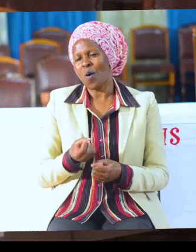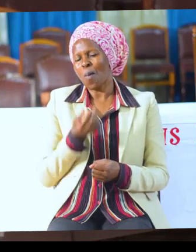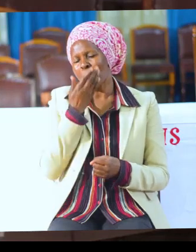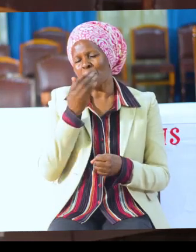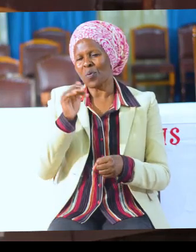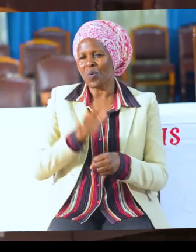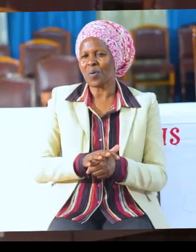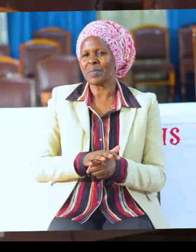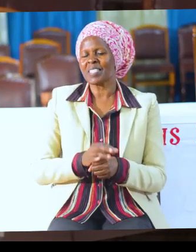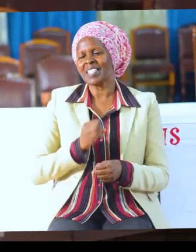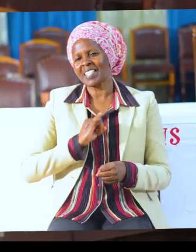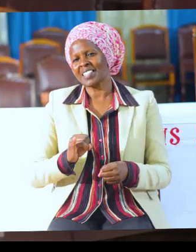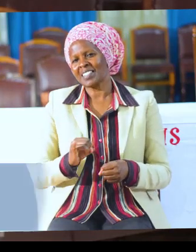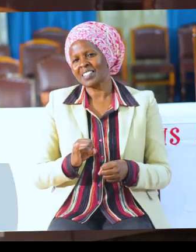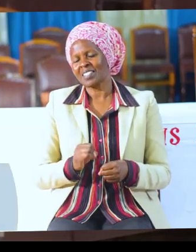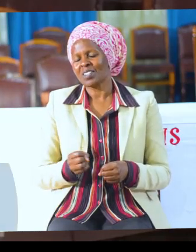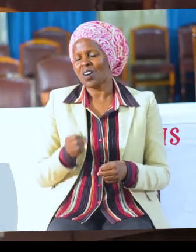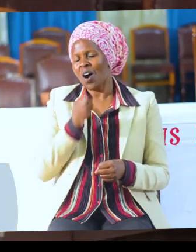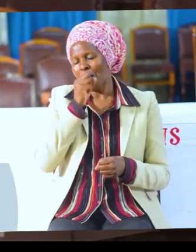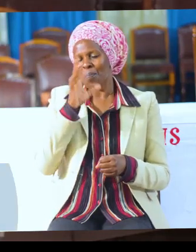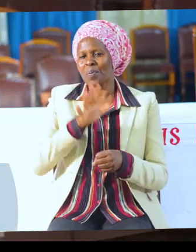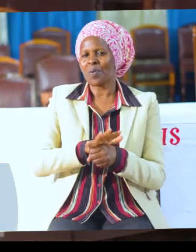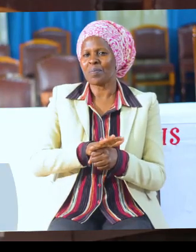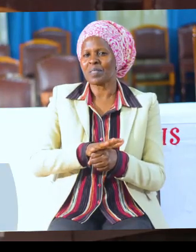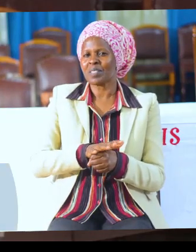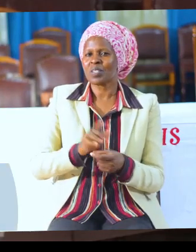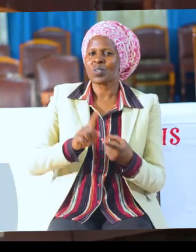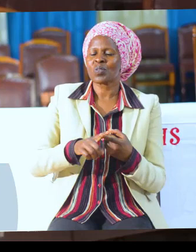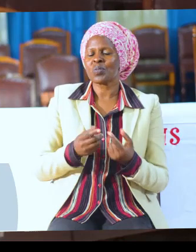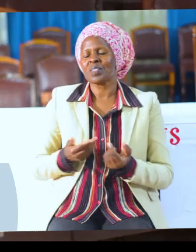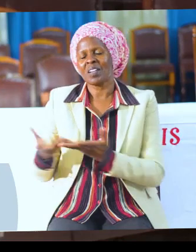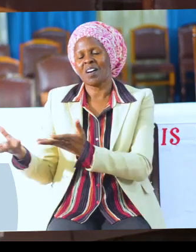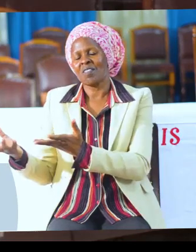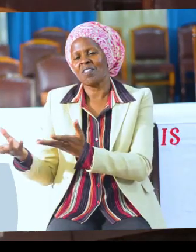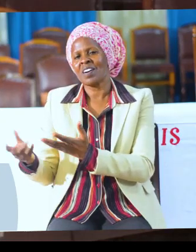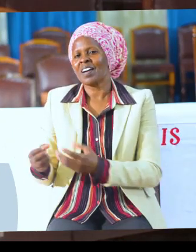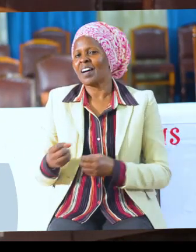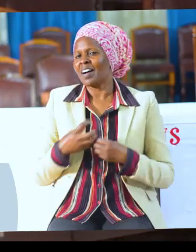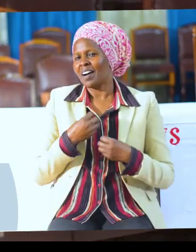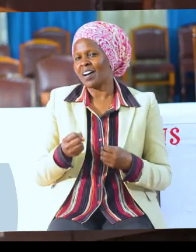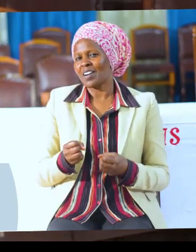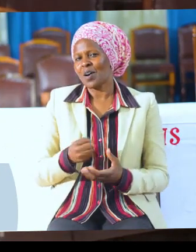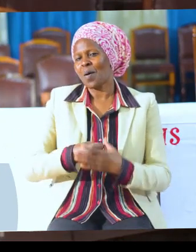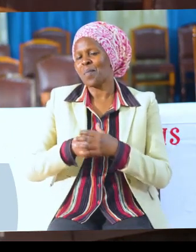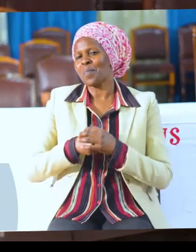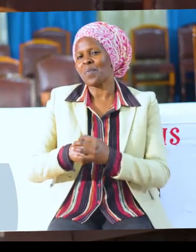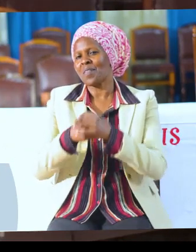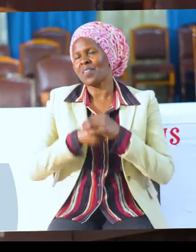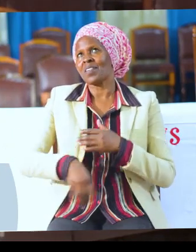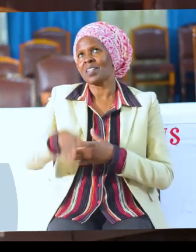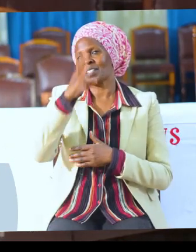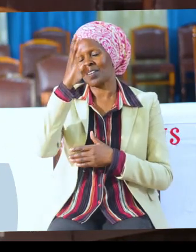vow is a promise to serve and praise God in a particular way